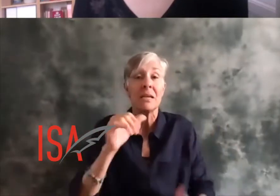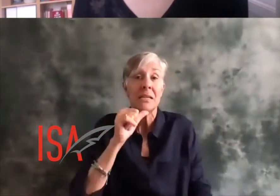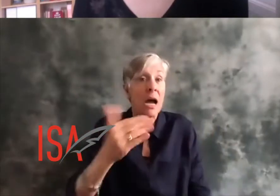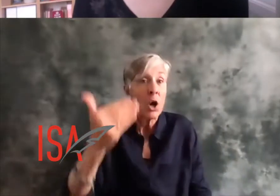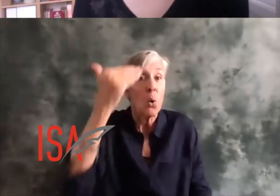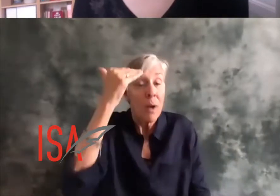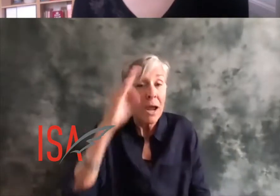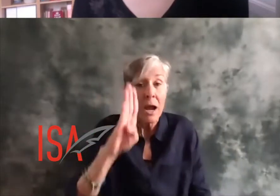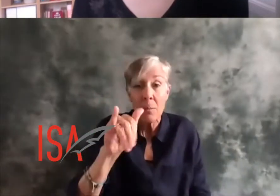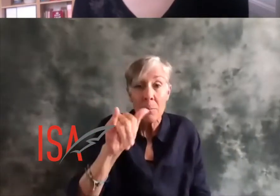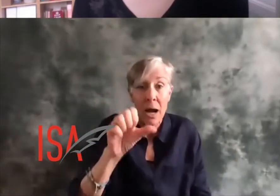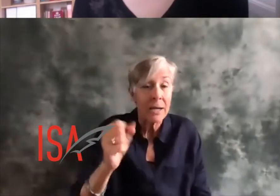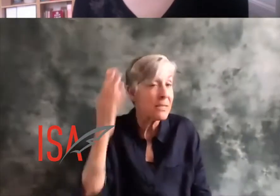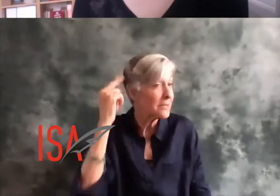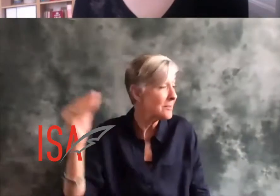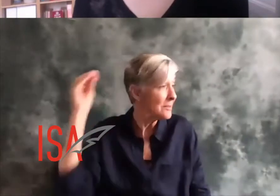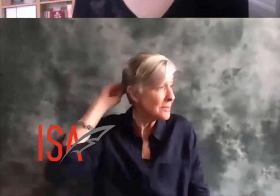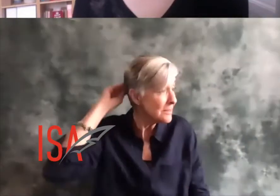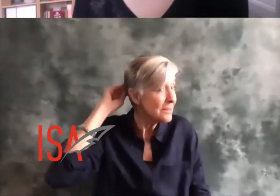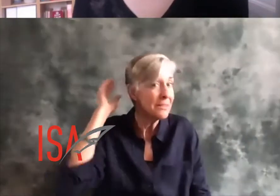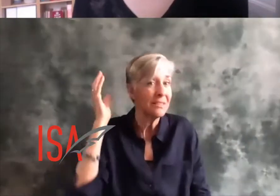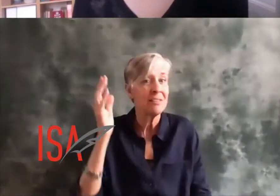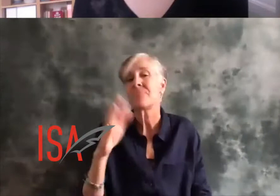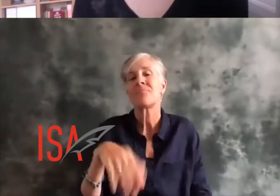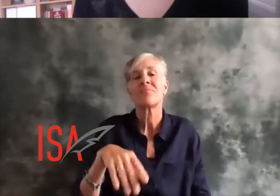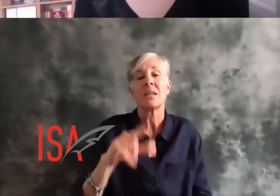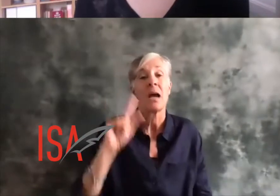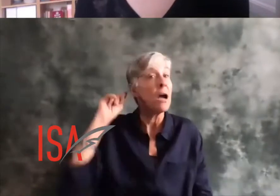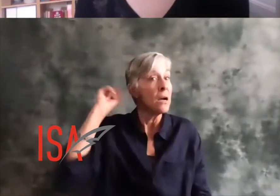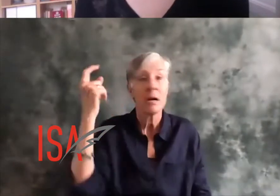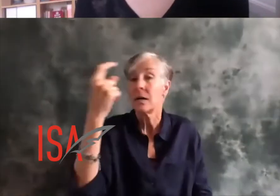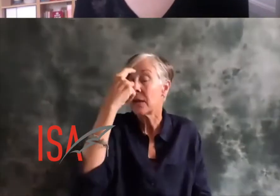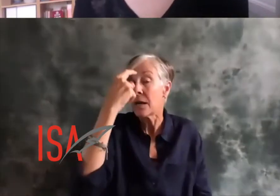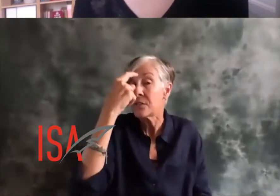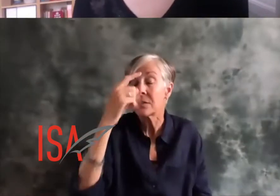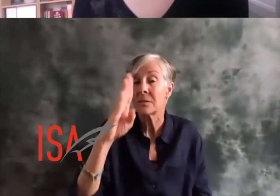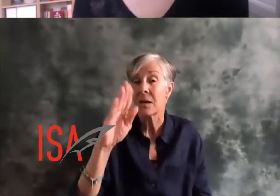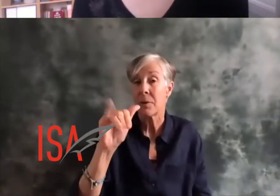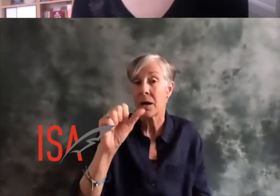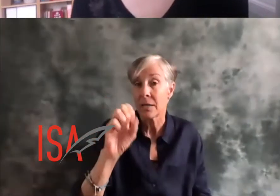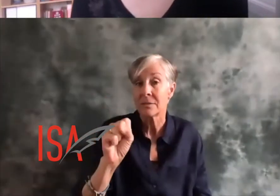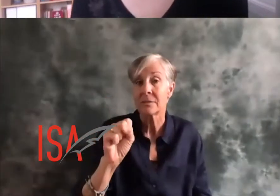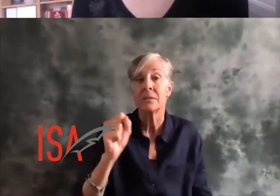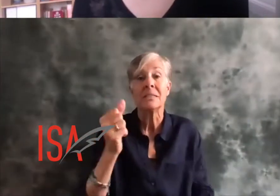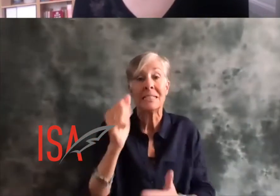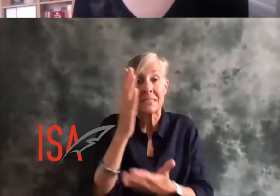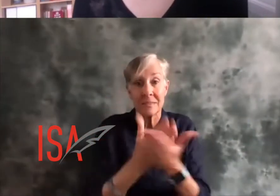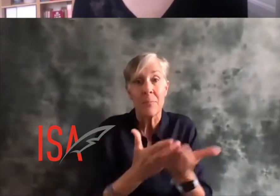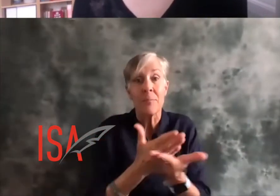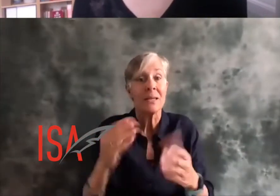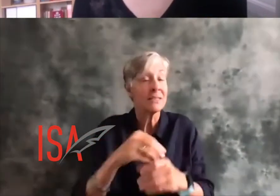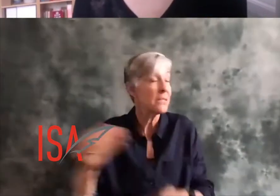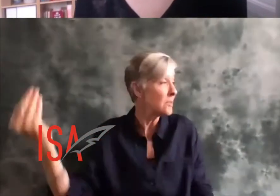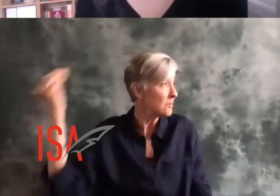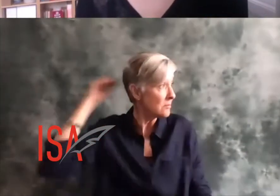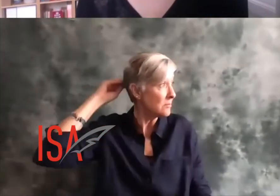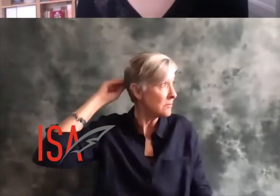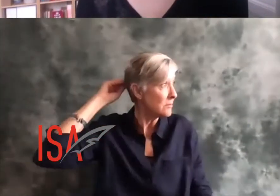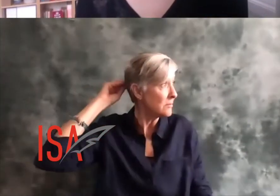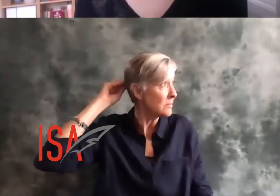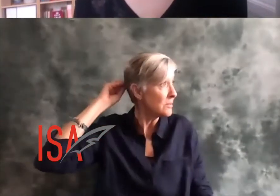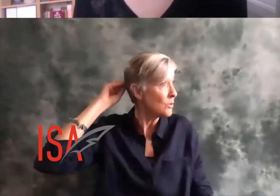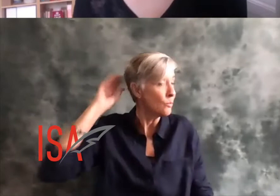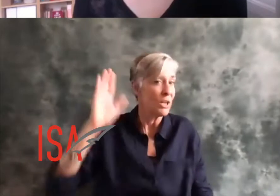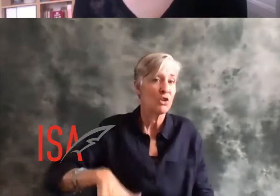or I don't know what's come in. And if you don't know unconscious bias, it's the things that are in our heads that are ingrained, and they